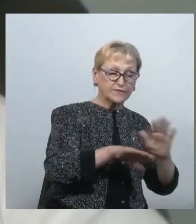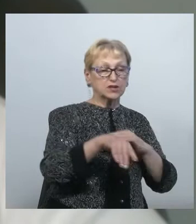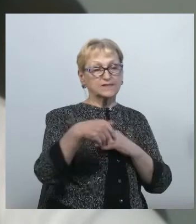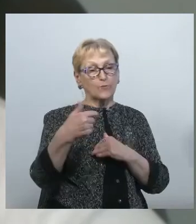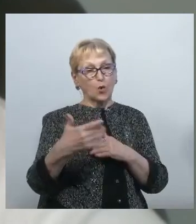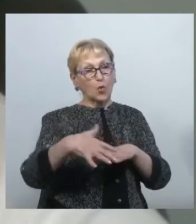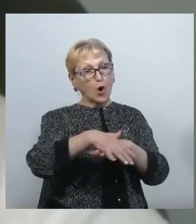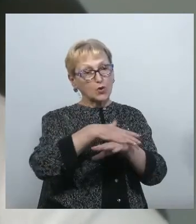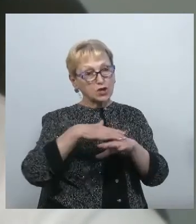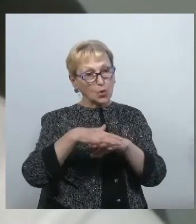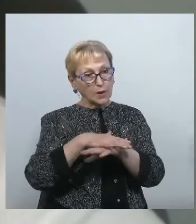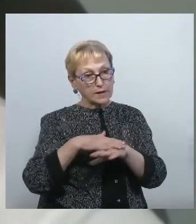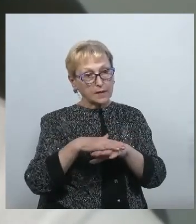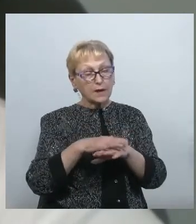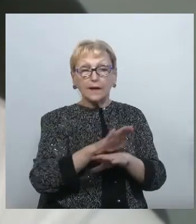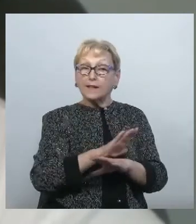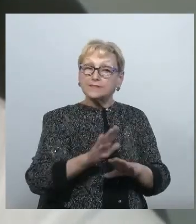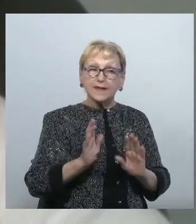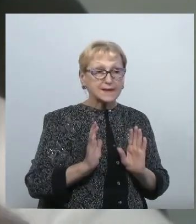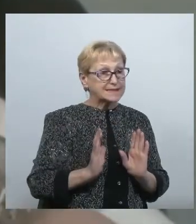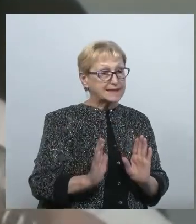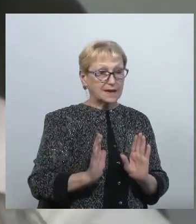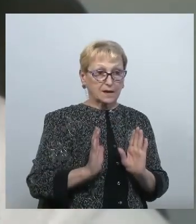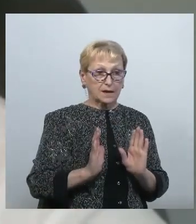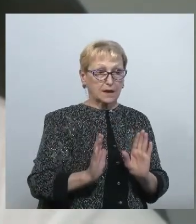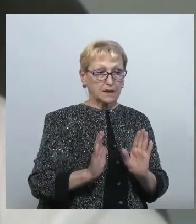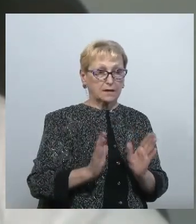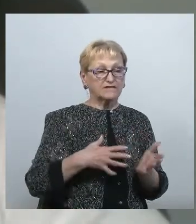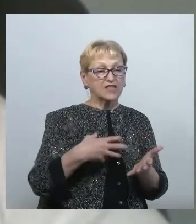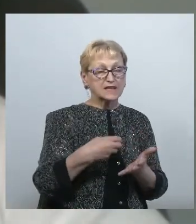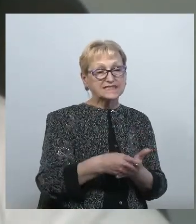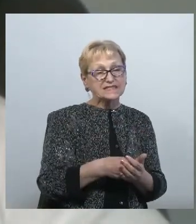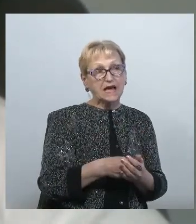on behalf of the journalists and on behalf of the society.